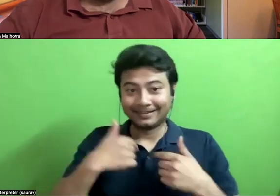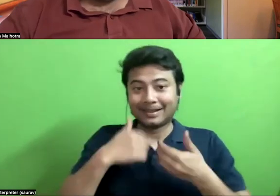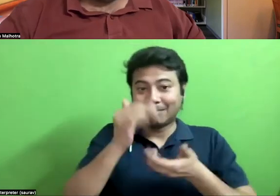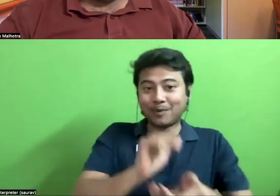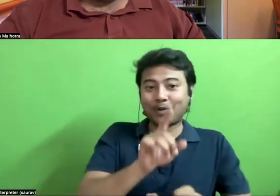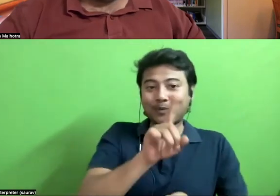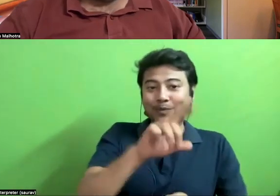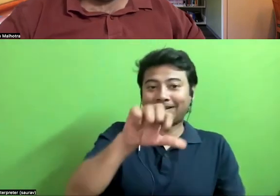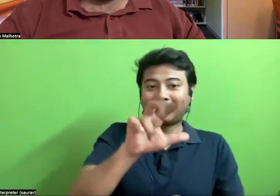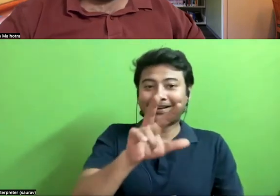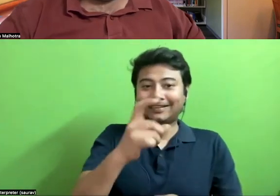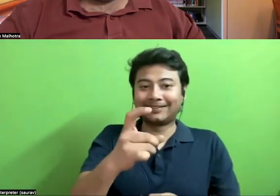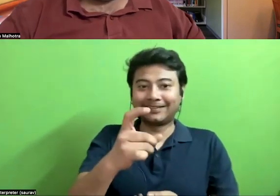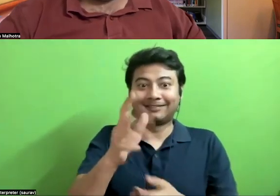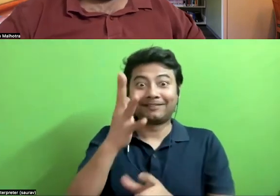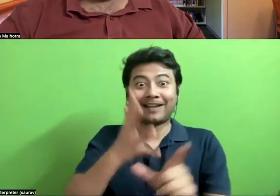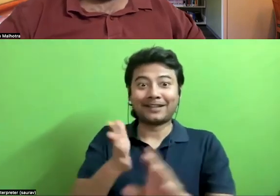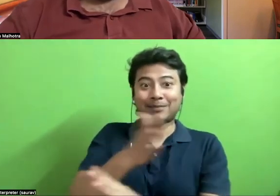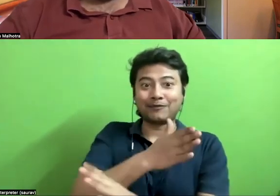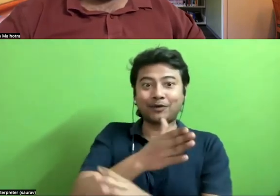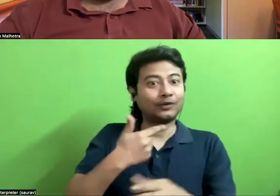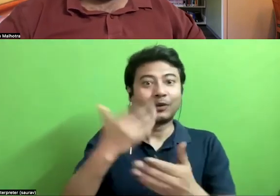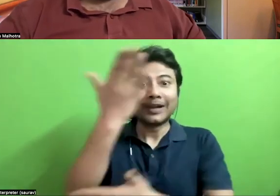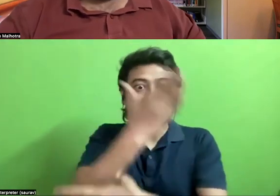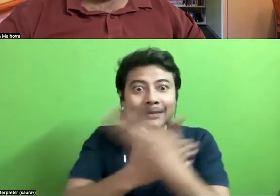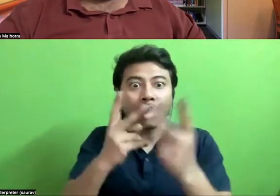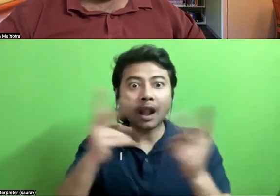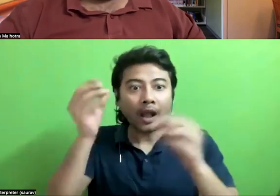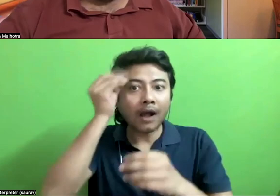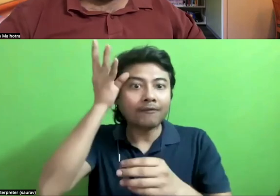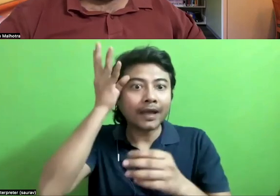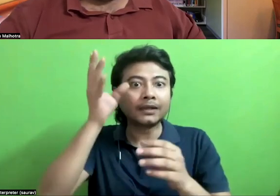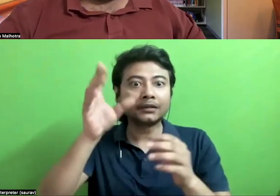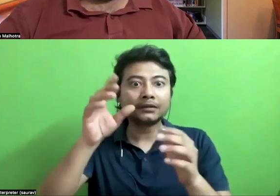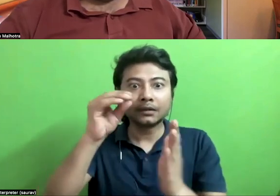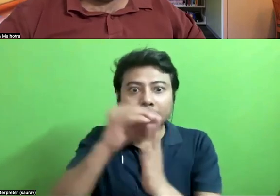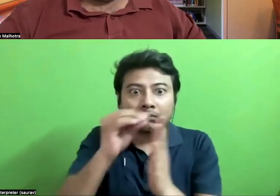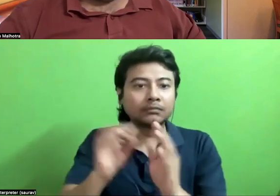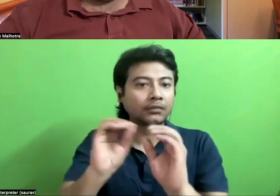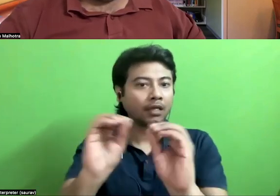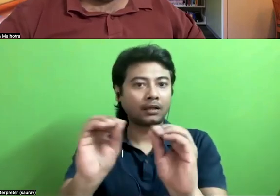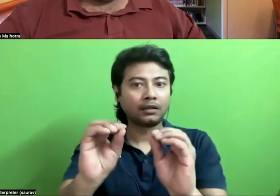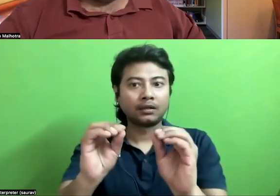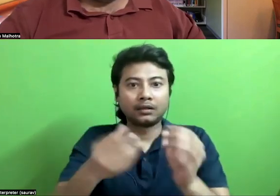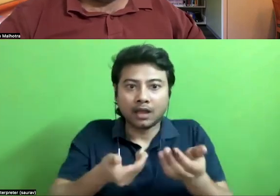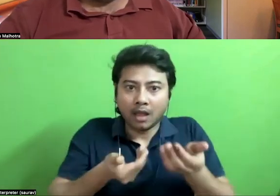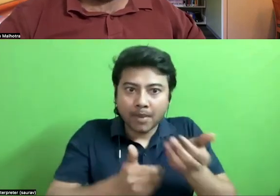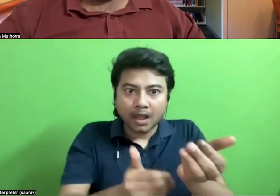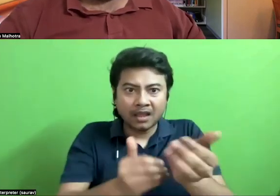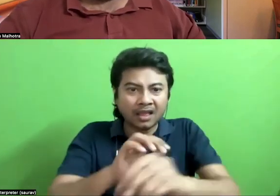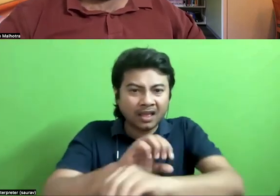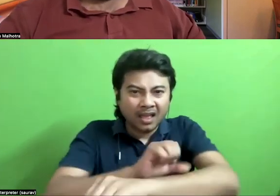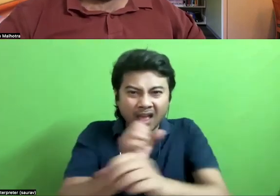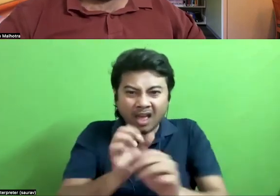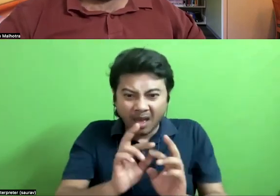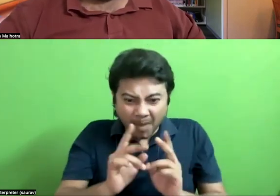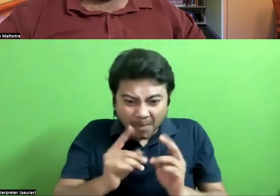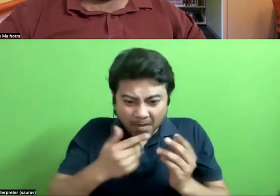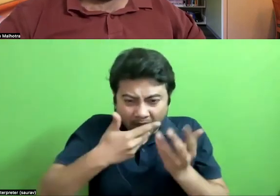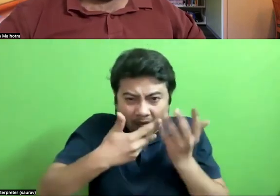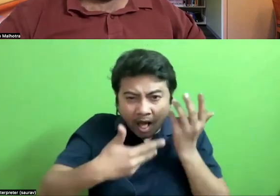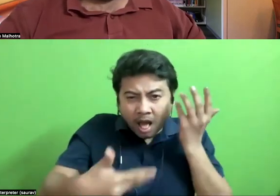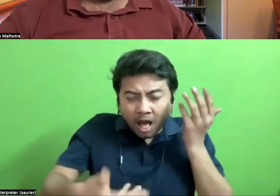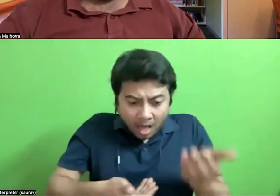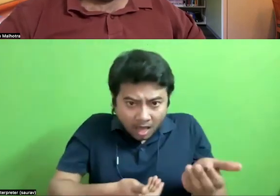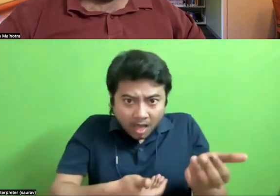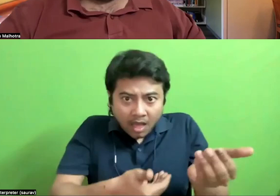much recognition for disability in that sense. Yeah. And a child coming out fractured, etc. Instead of really